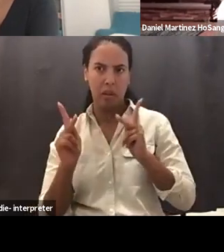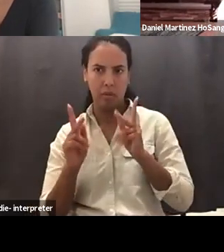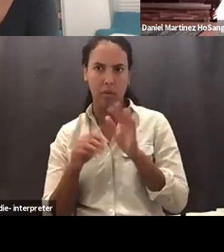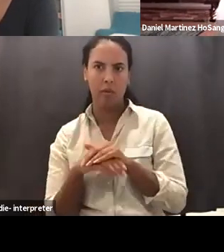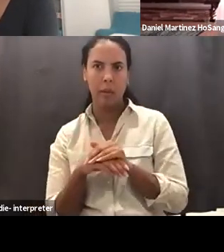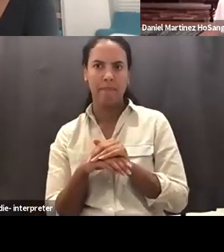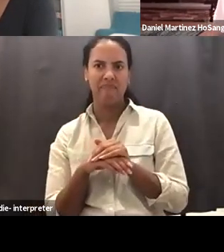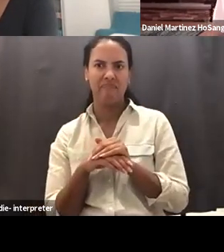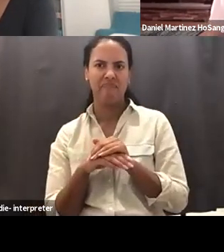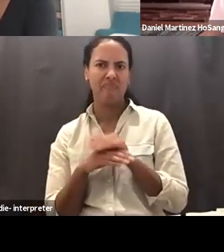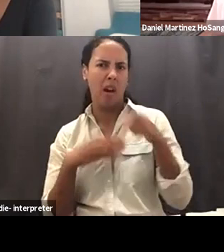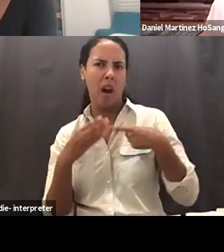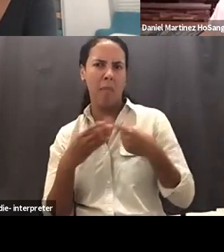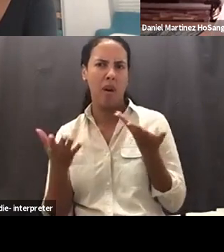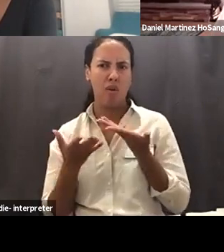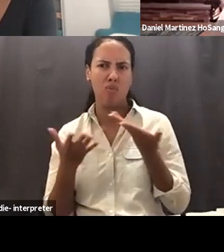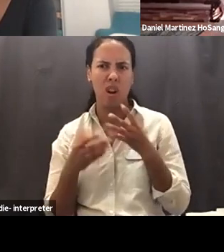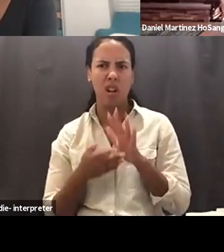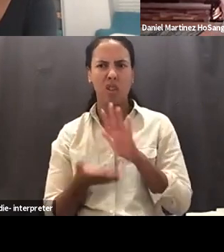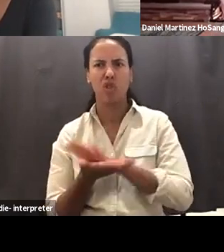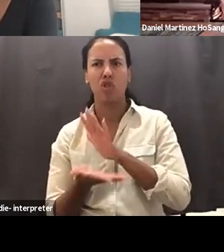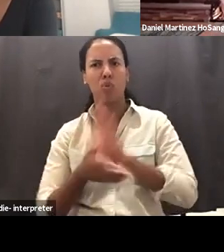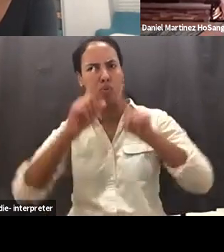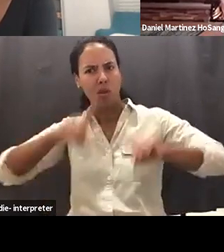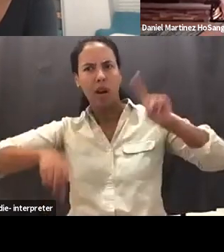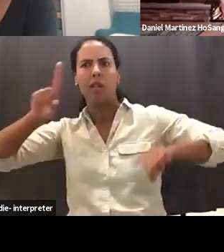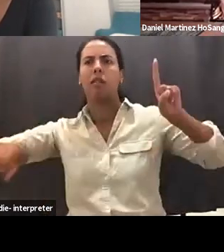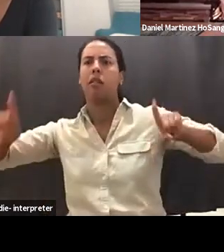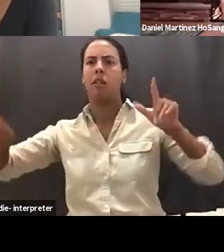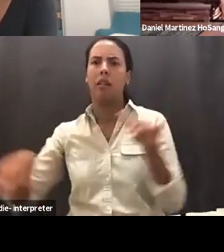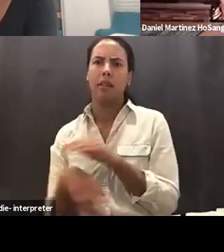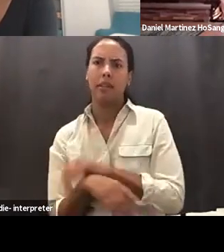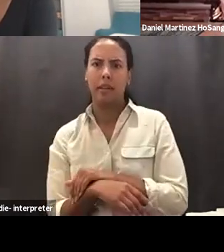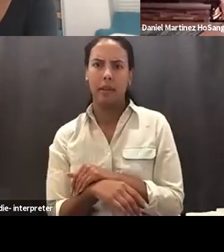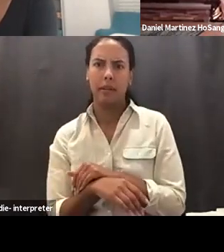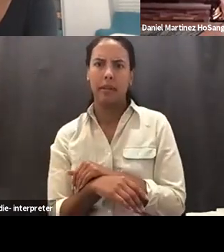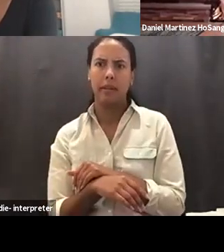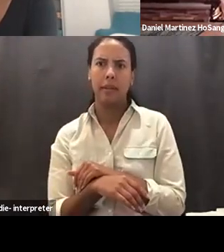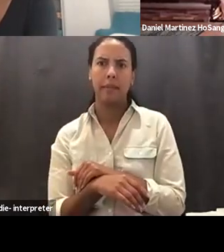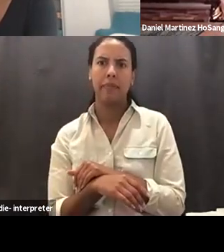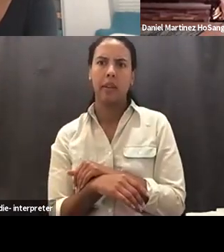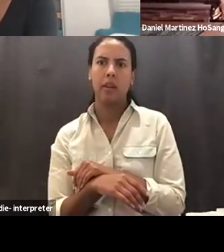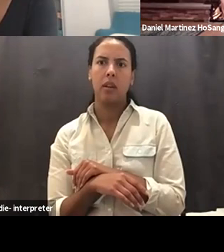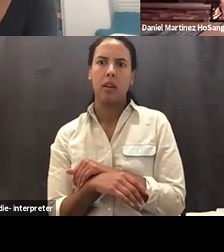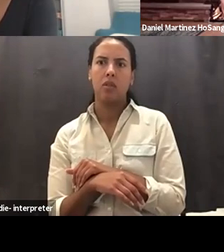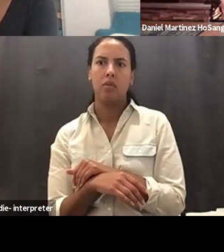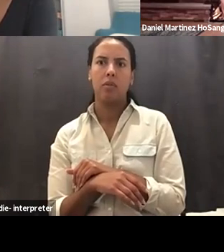diversity. So I think the most high profile case of that is the specialized high schools admissions exam,